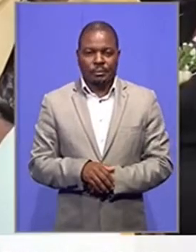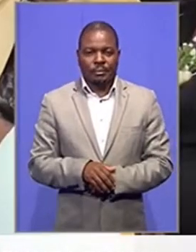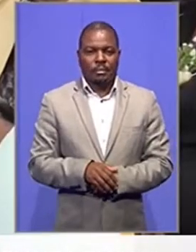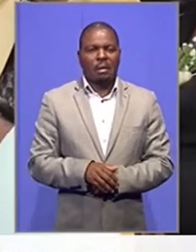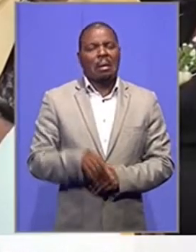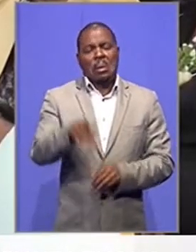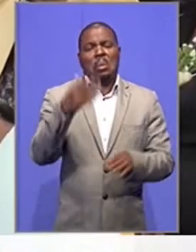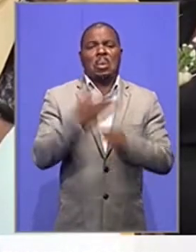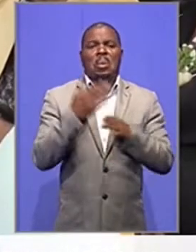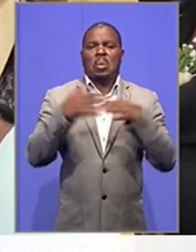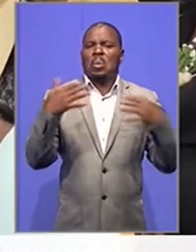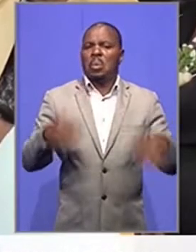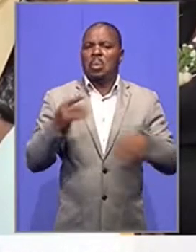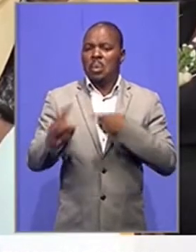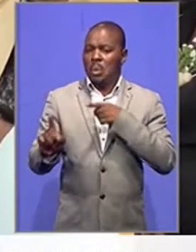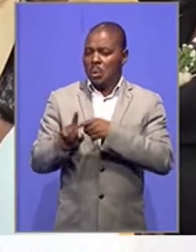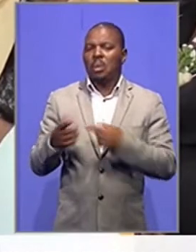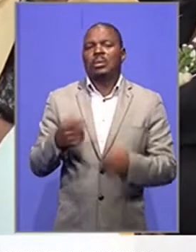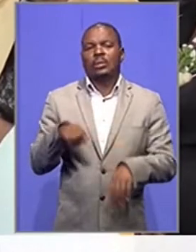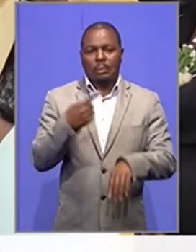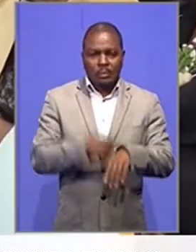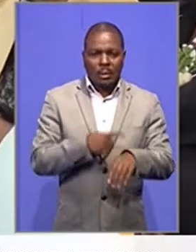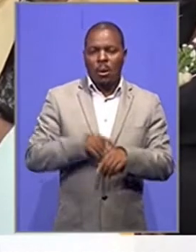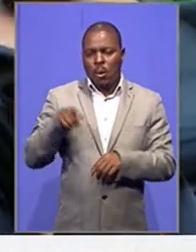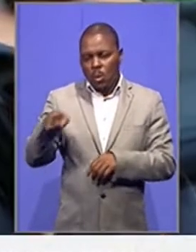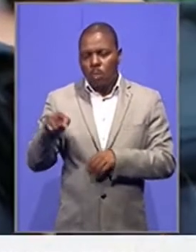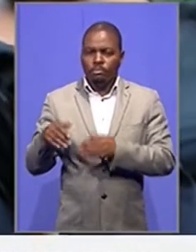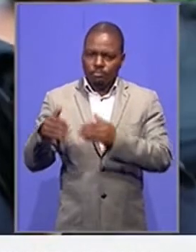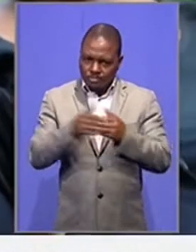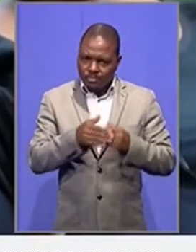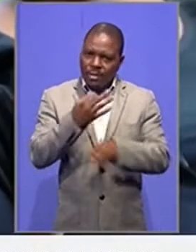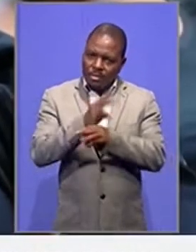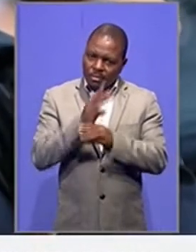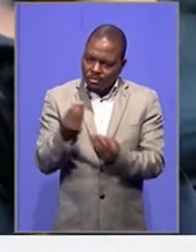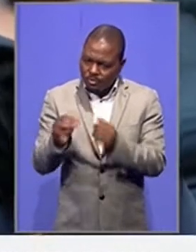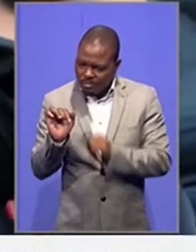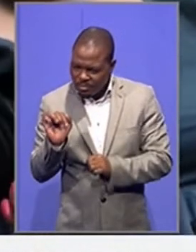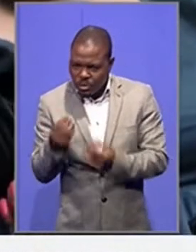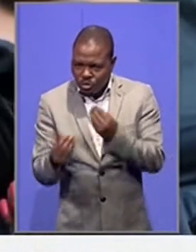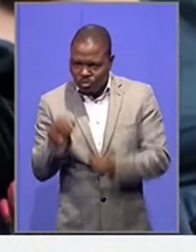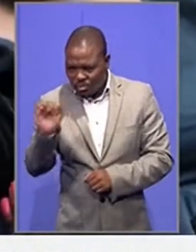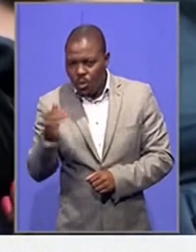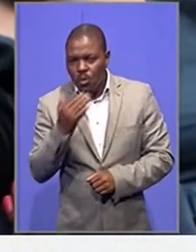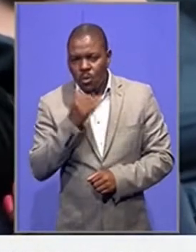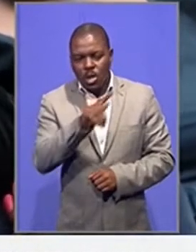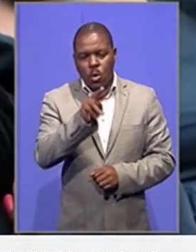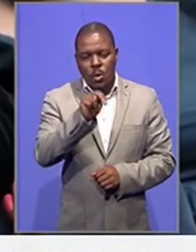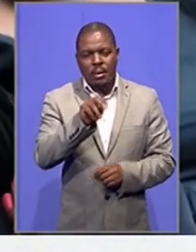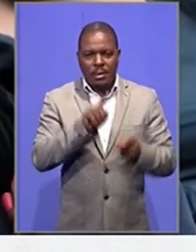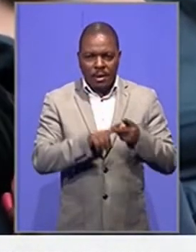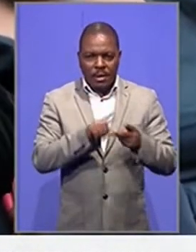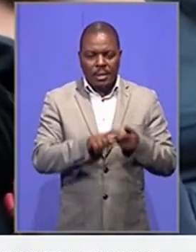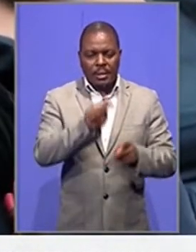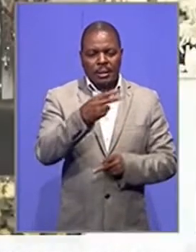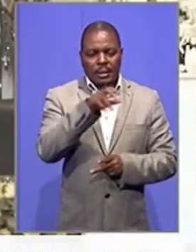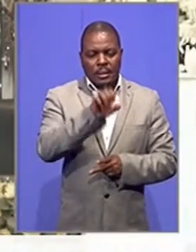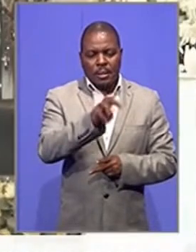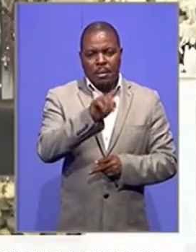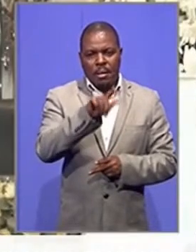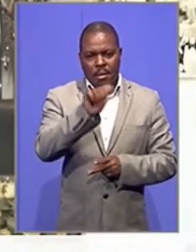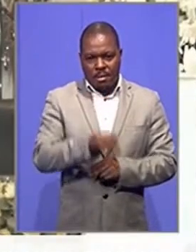dira ka natla, Kuli o ne a nna le nako ya go nna motsadi yo o siameng go Leon le Thembela Roberts. My